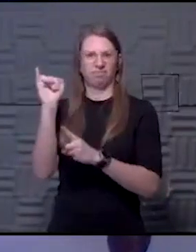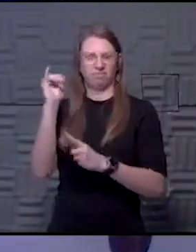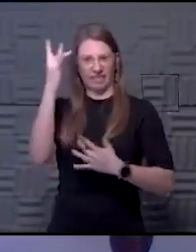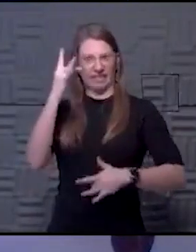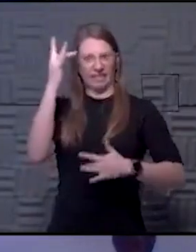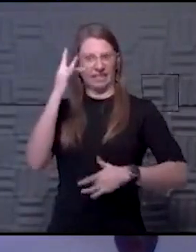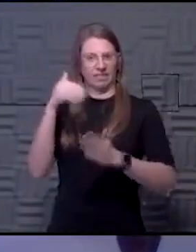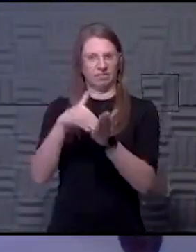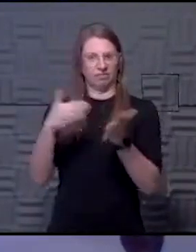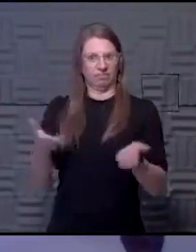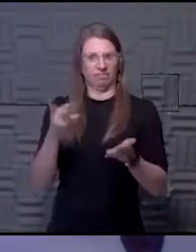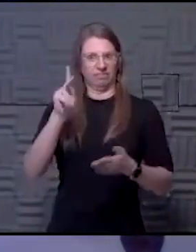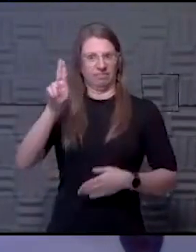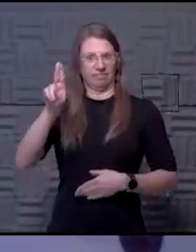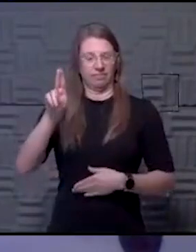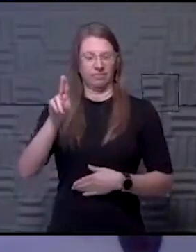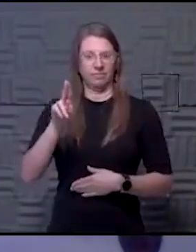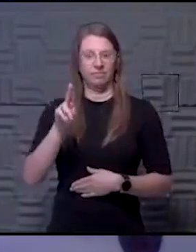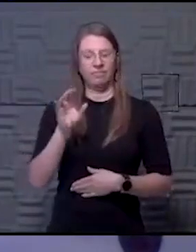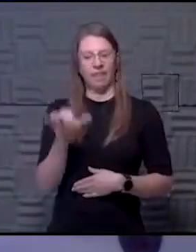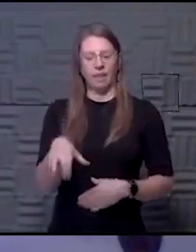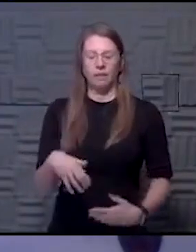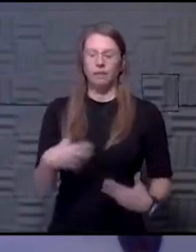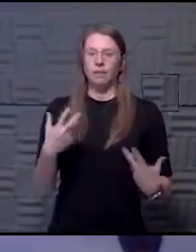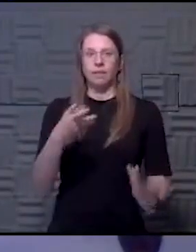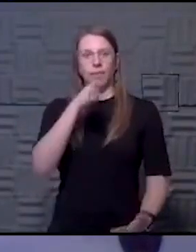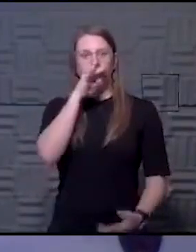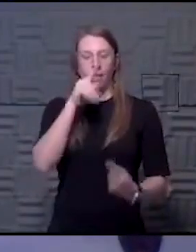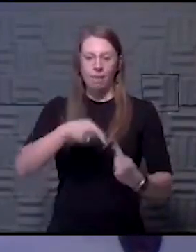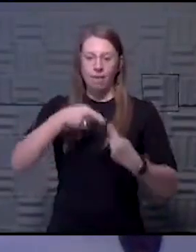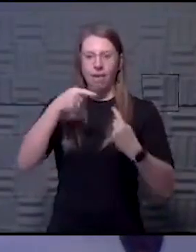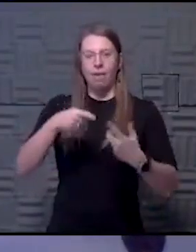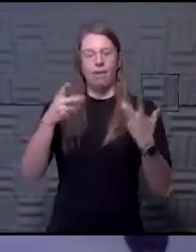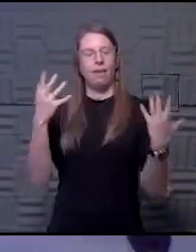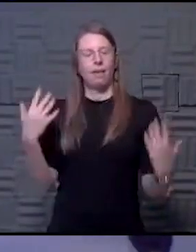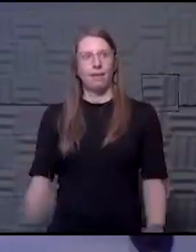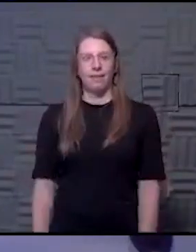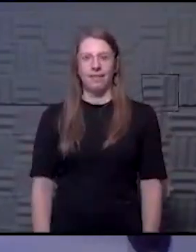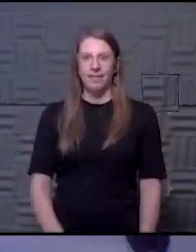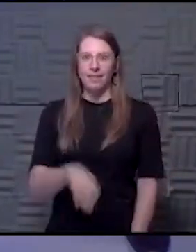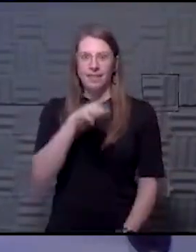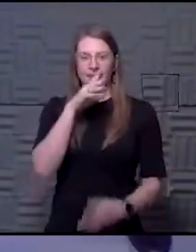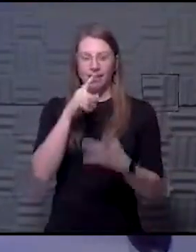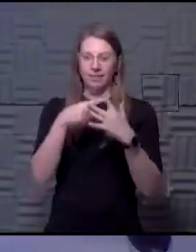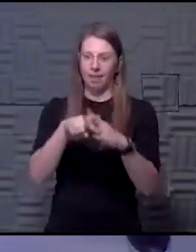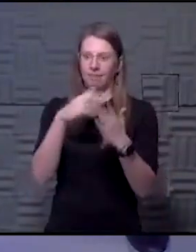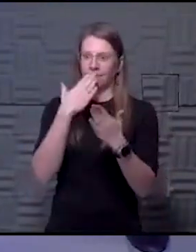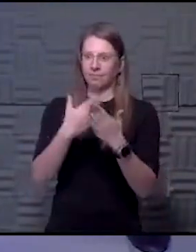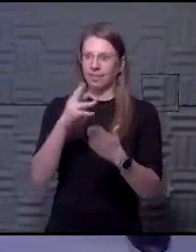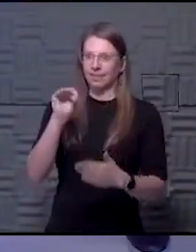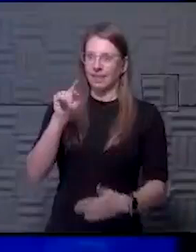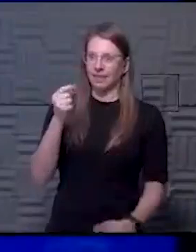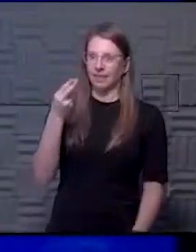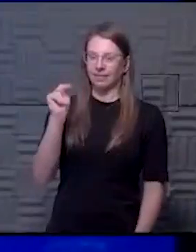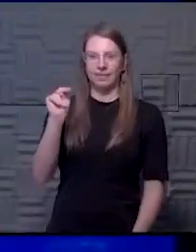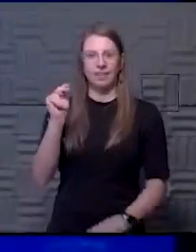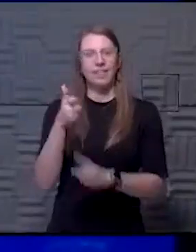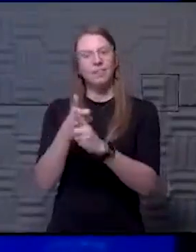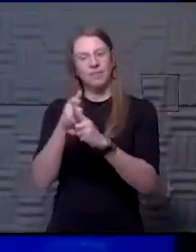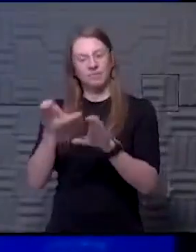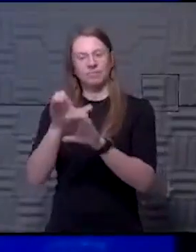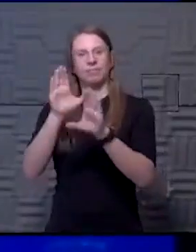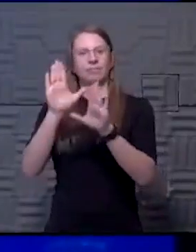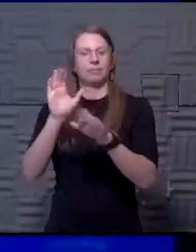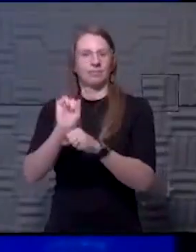KU. And Matt does a Matt. We're off to a great start, Nathan. Nathan does a lot of job with us on